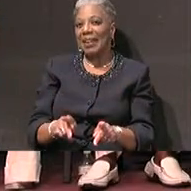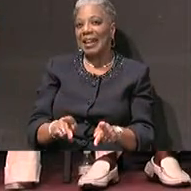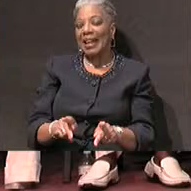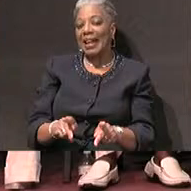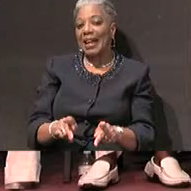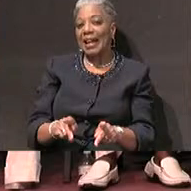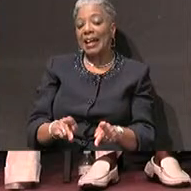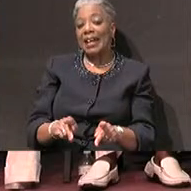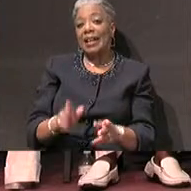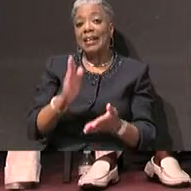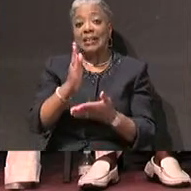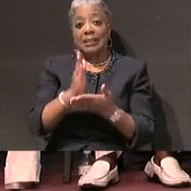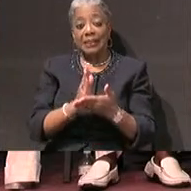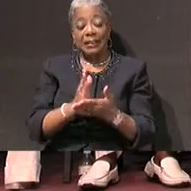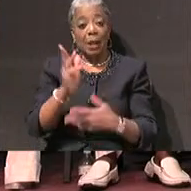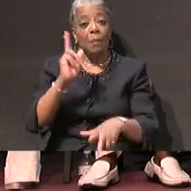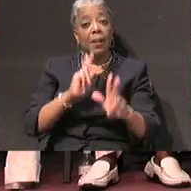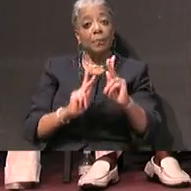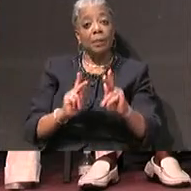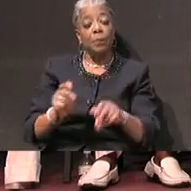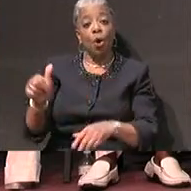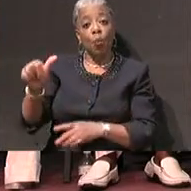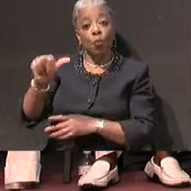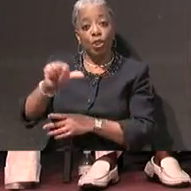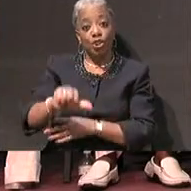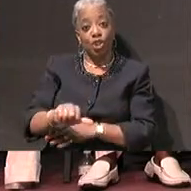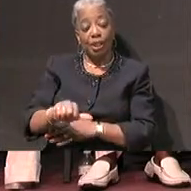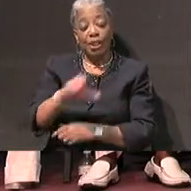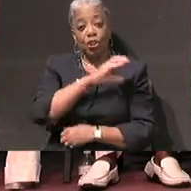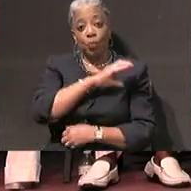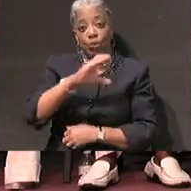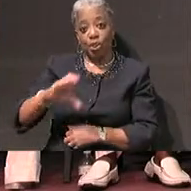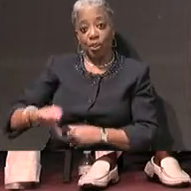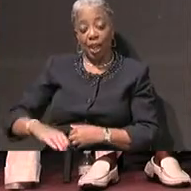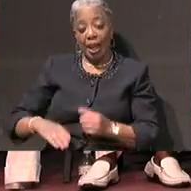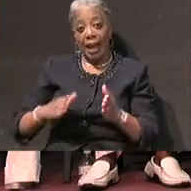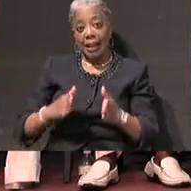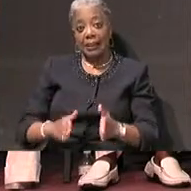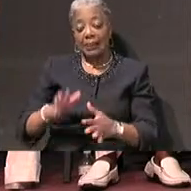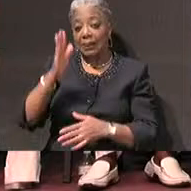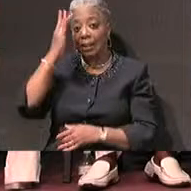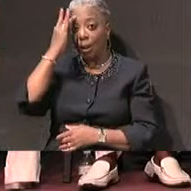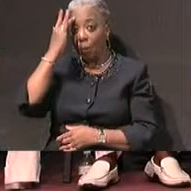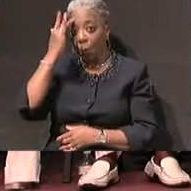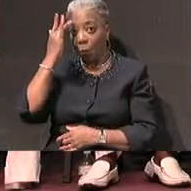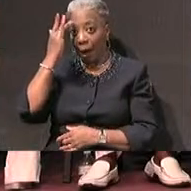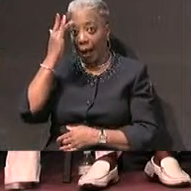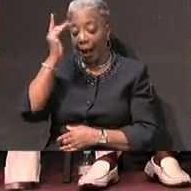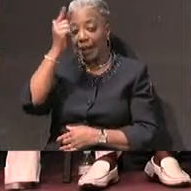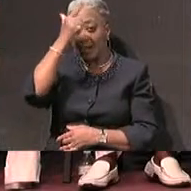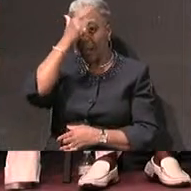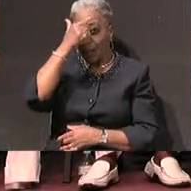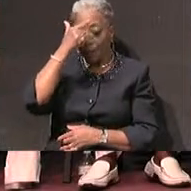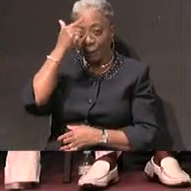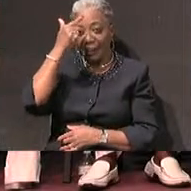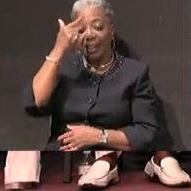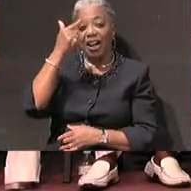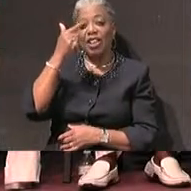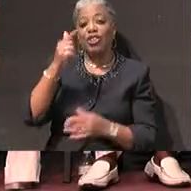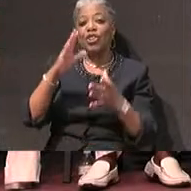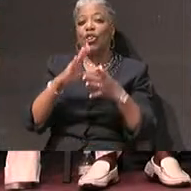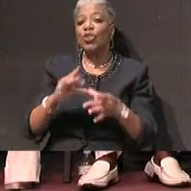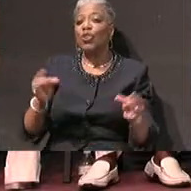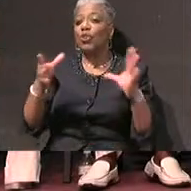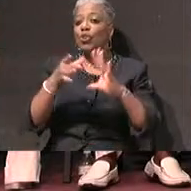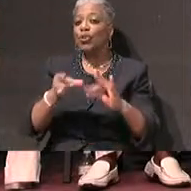rejected Christianity because they said it came from the testimony of women.